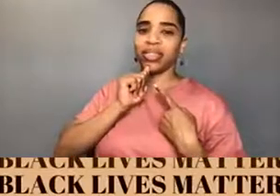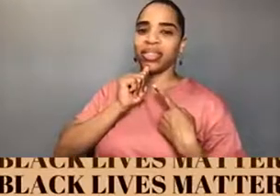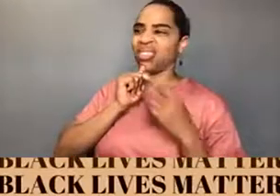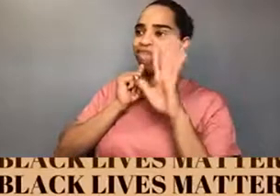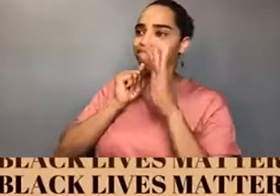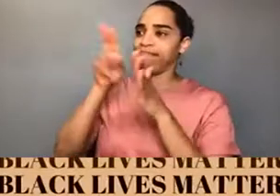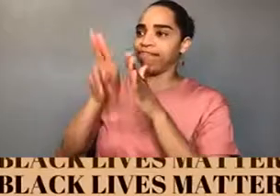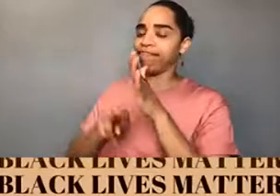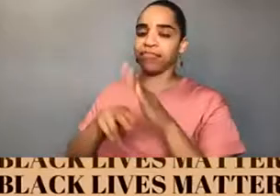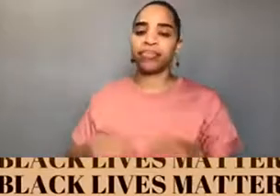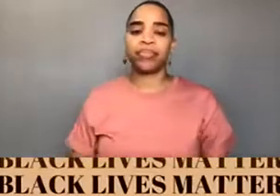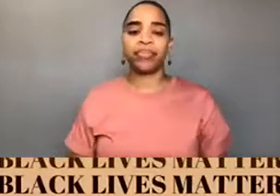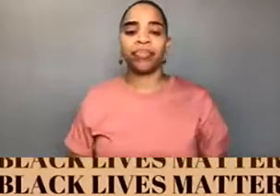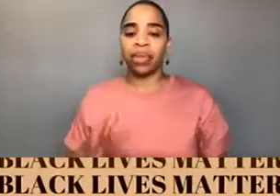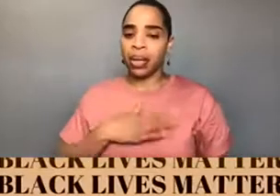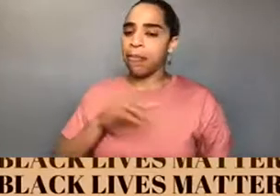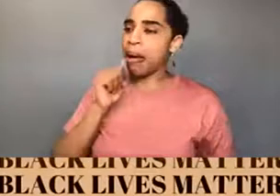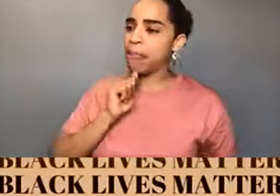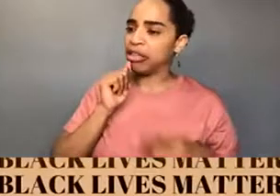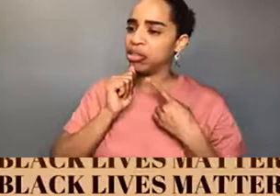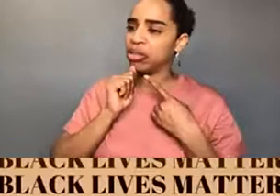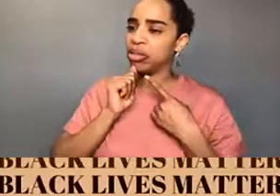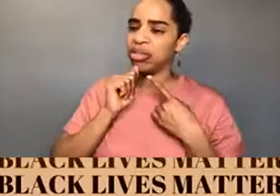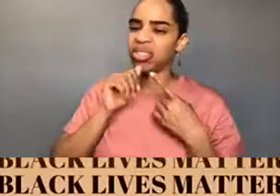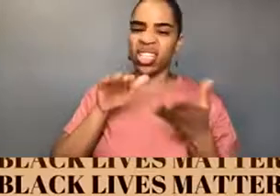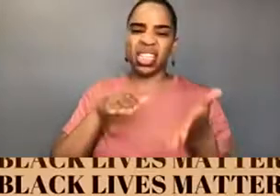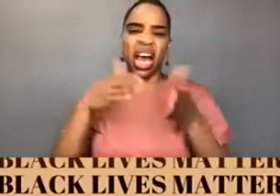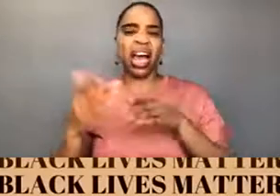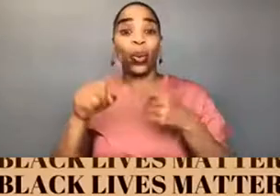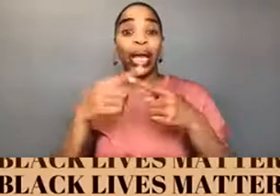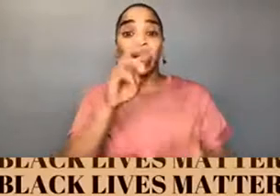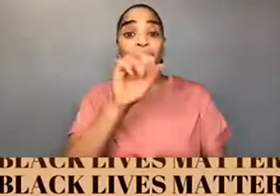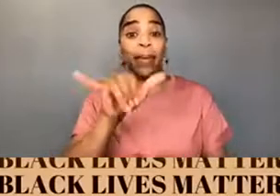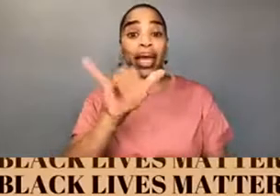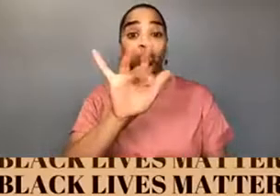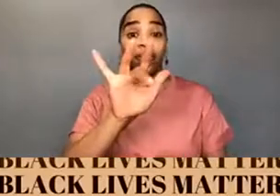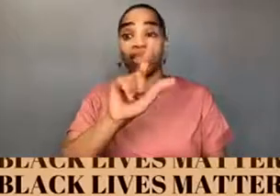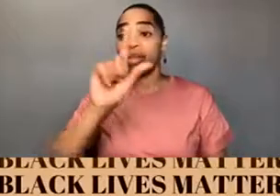right? My patients died violently on May 25th, 2020.